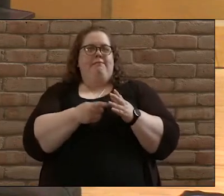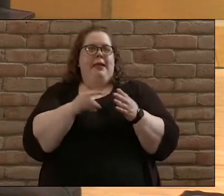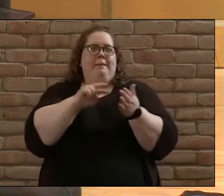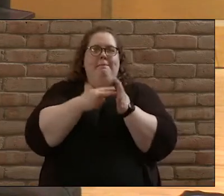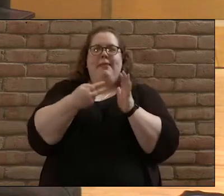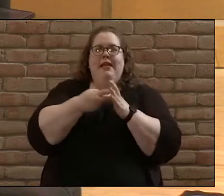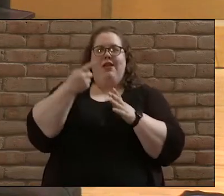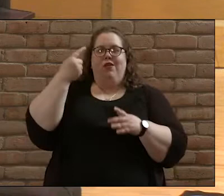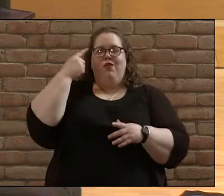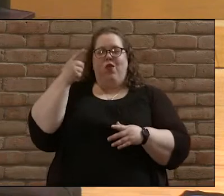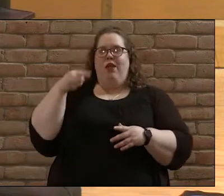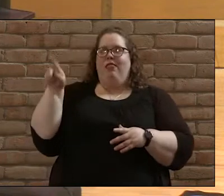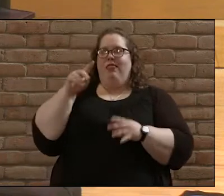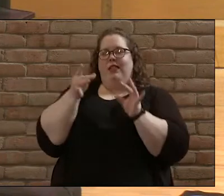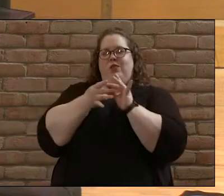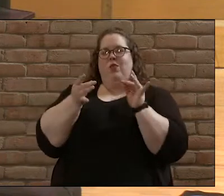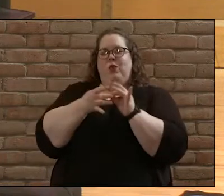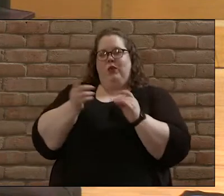to these words.